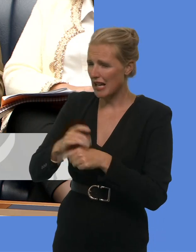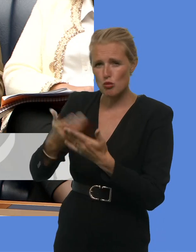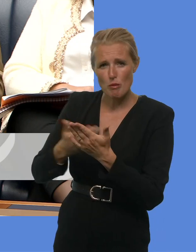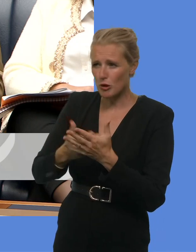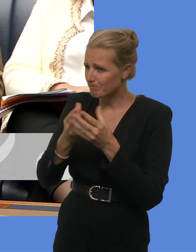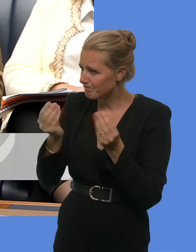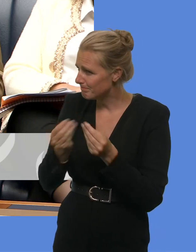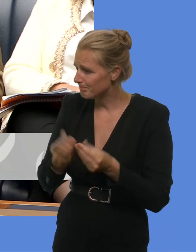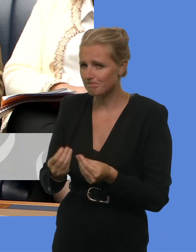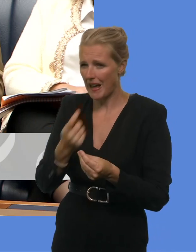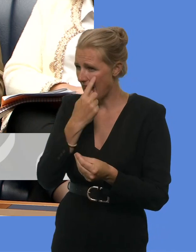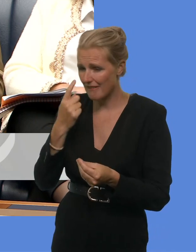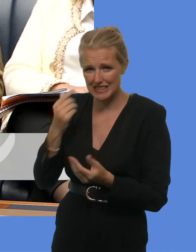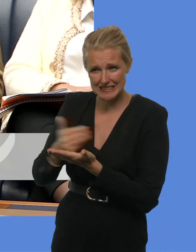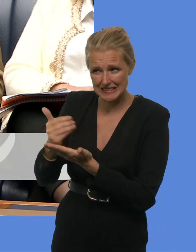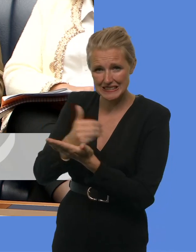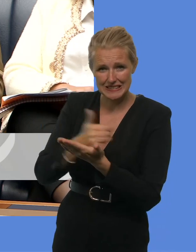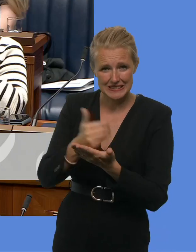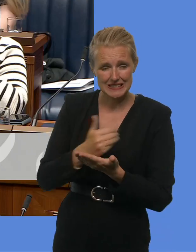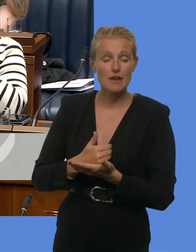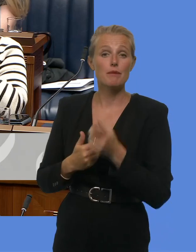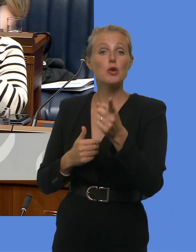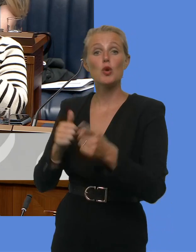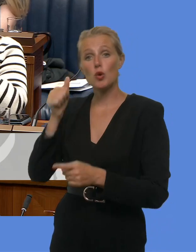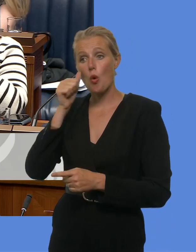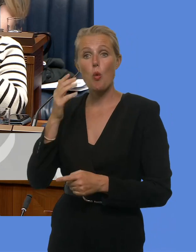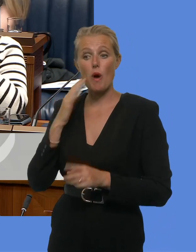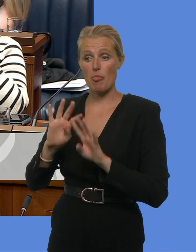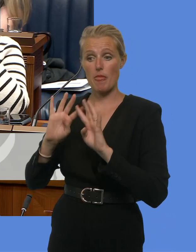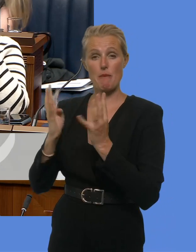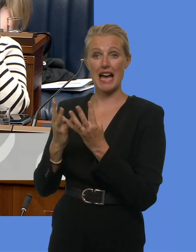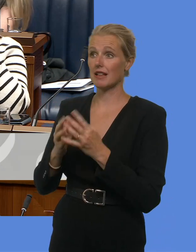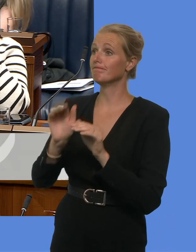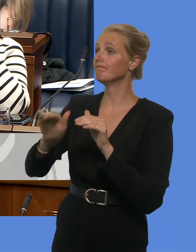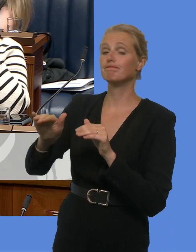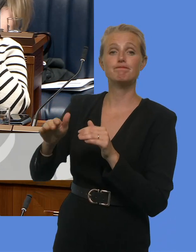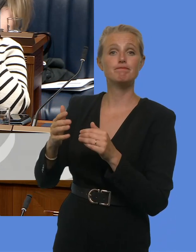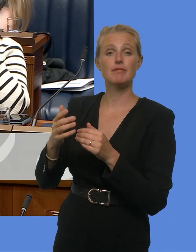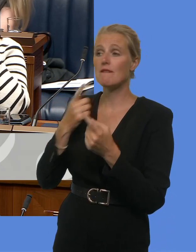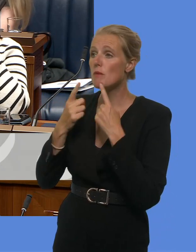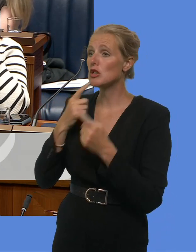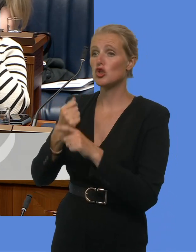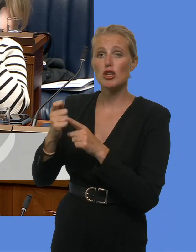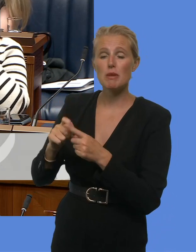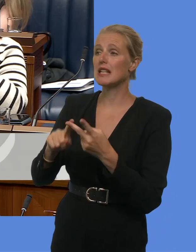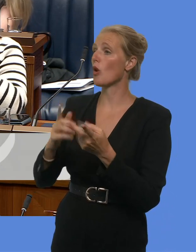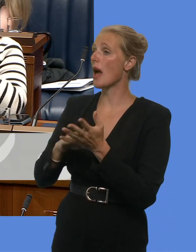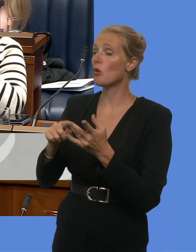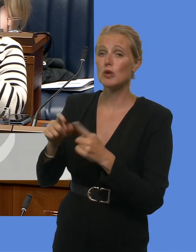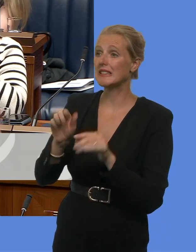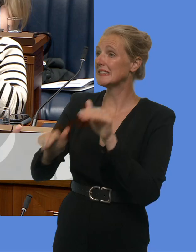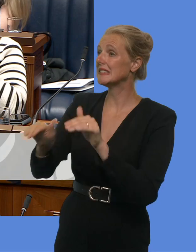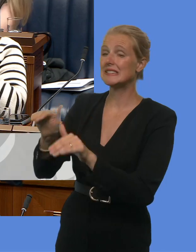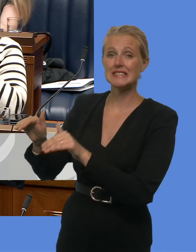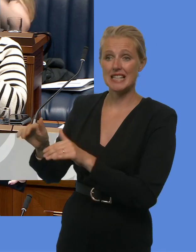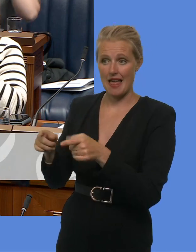gathering. You will appreciate that once the panel reaches out to some of these organisations and asks for information, then they are